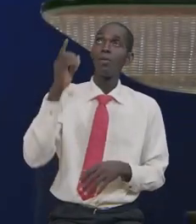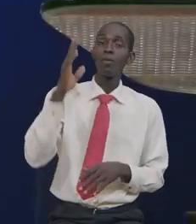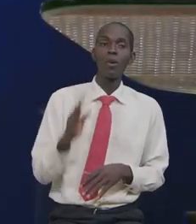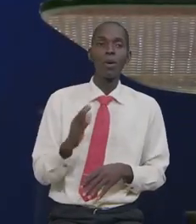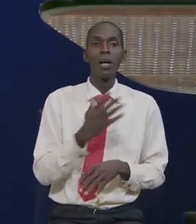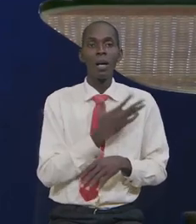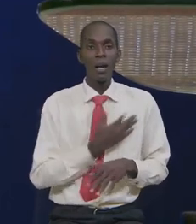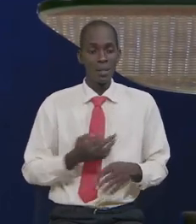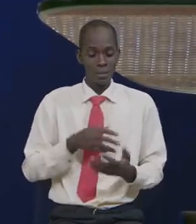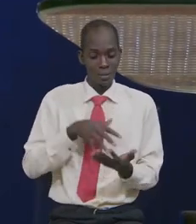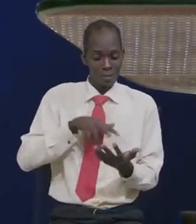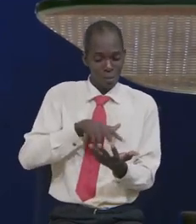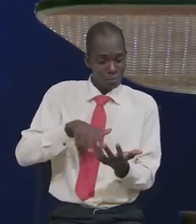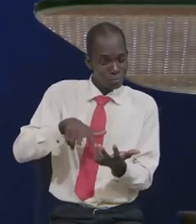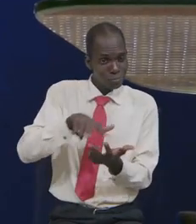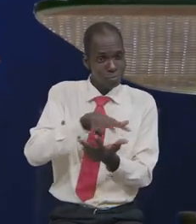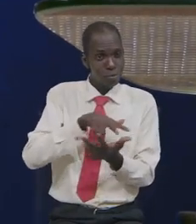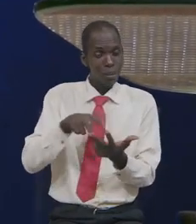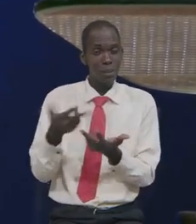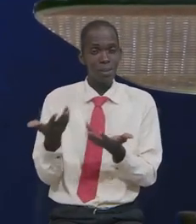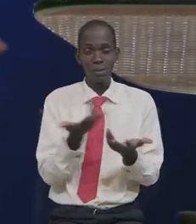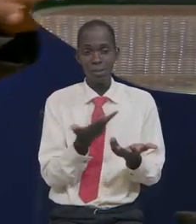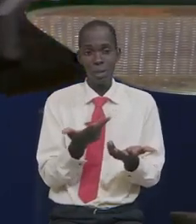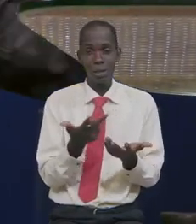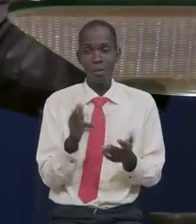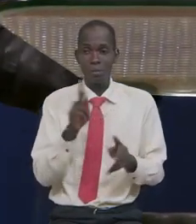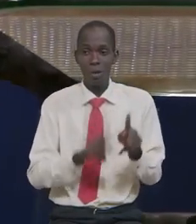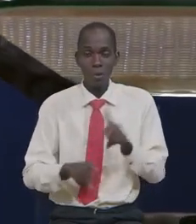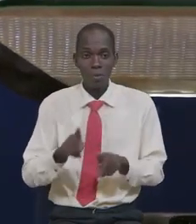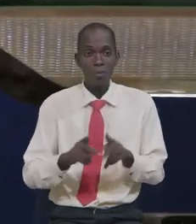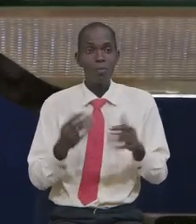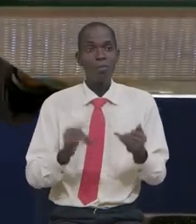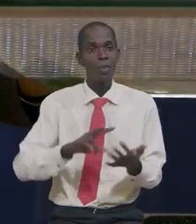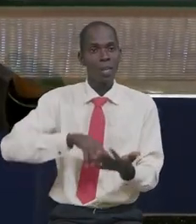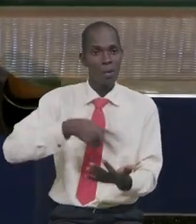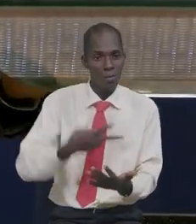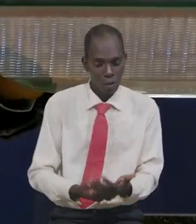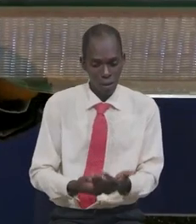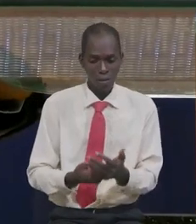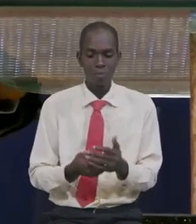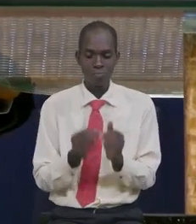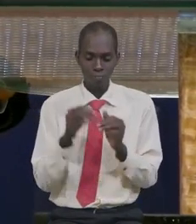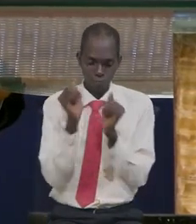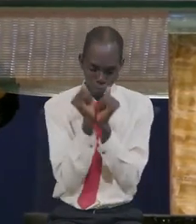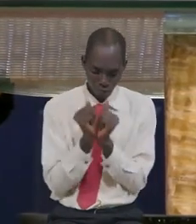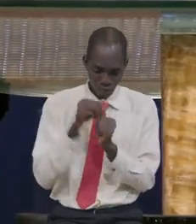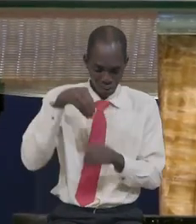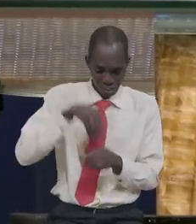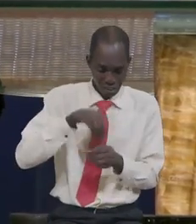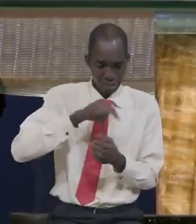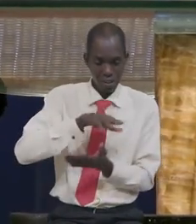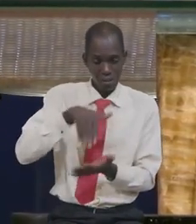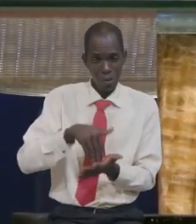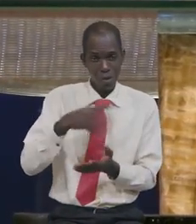men, Shadrach, Meshach, and Abednego, fell down bound into the midst of